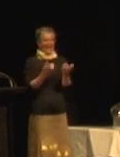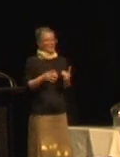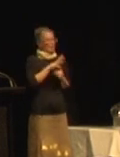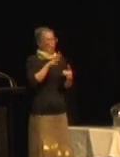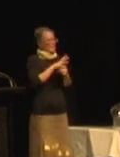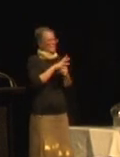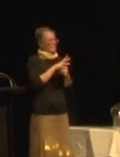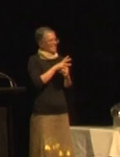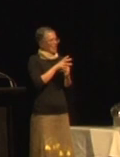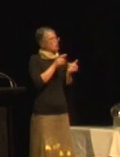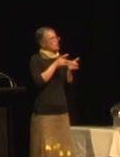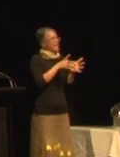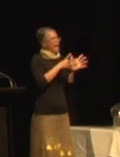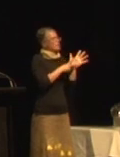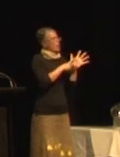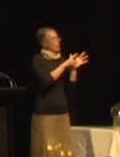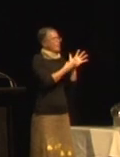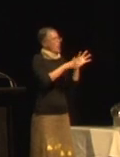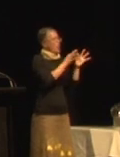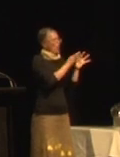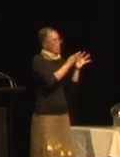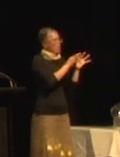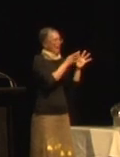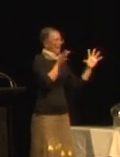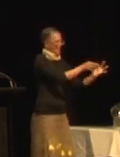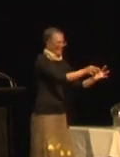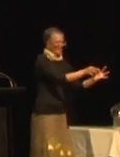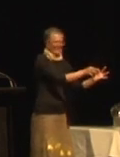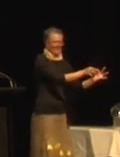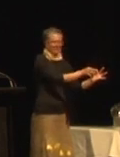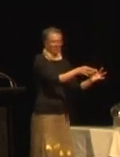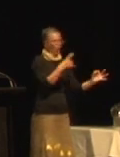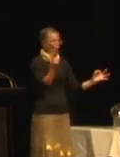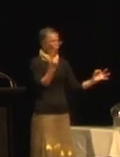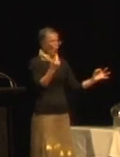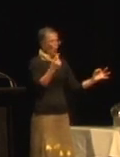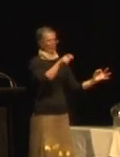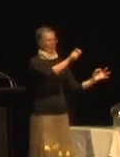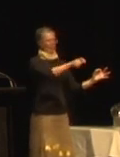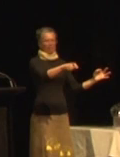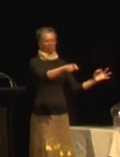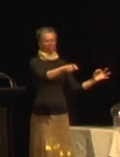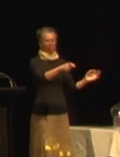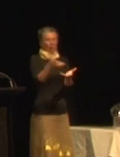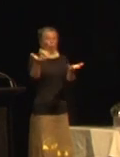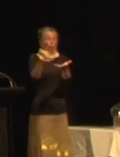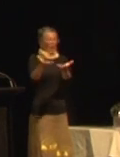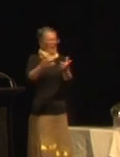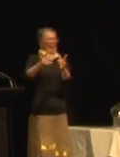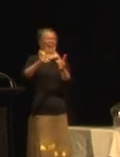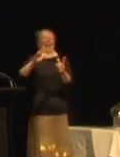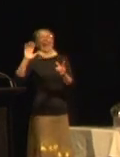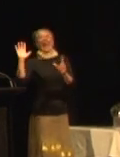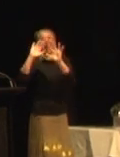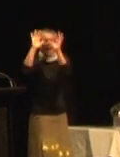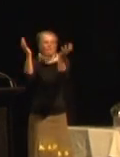are we about connecting? To connect. Who? People. What kind of people? People everywhere. It's the first project I've ever imagined where